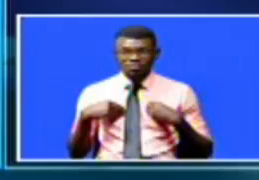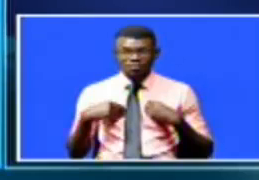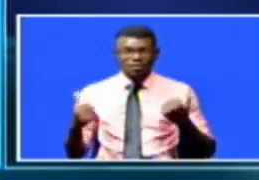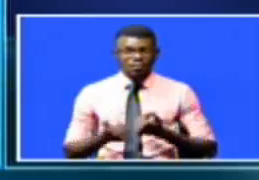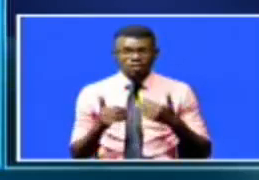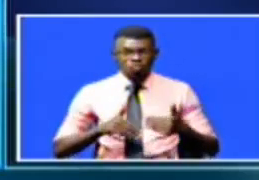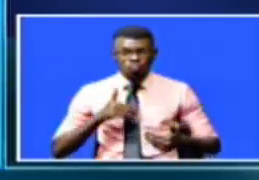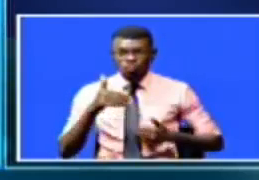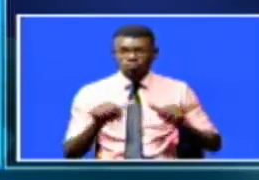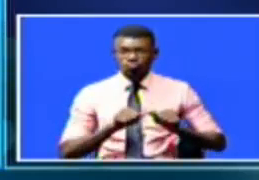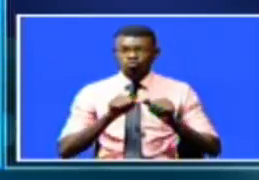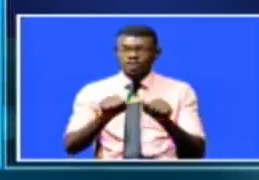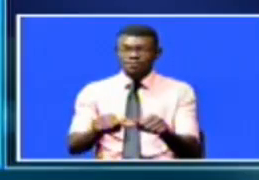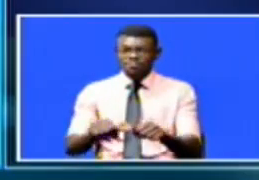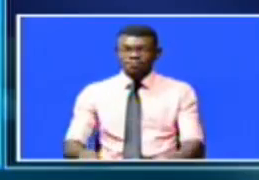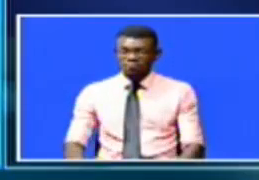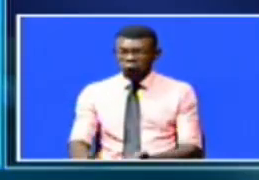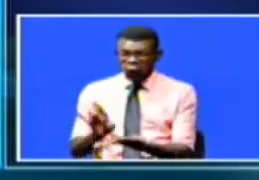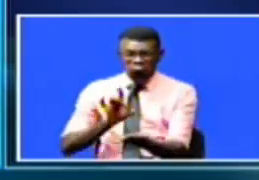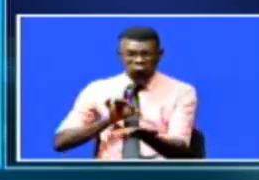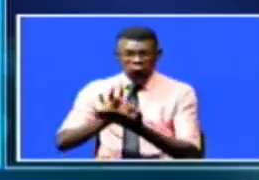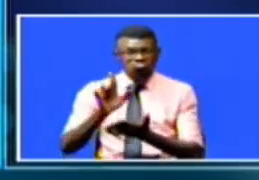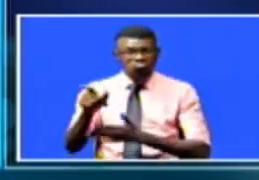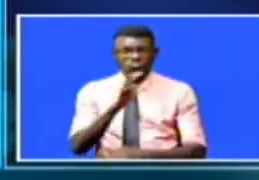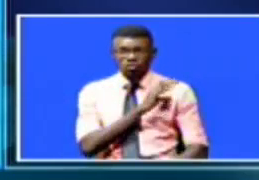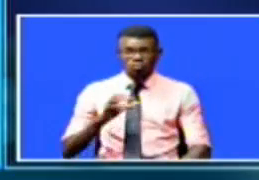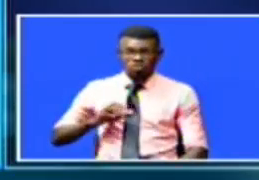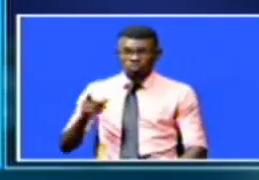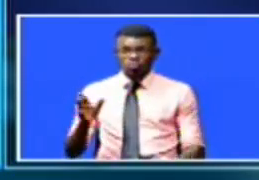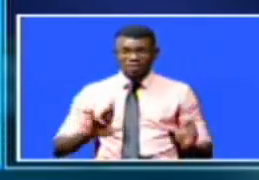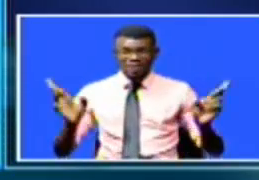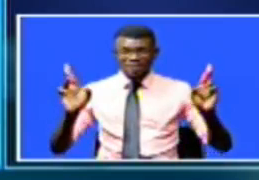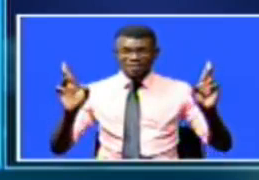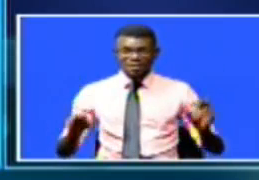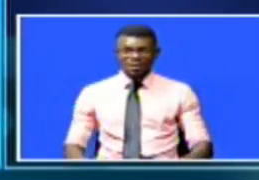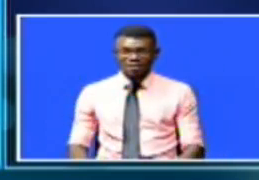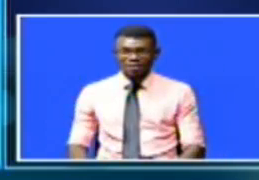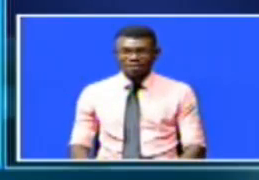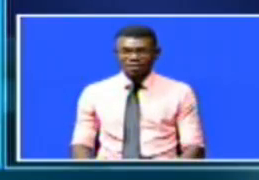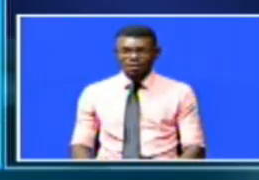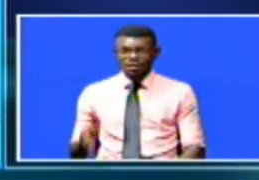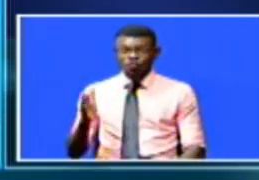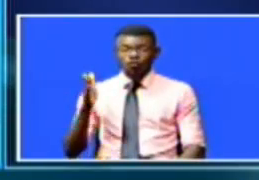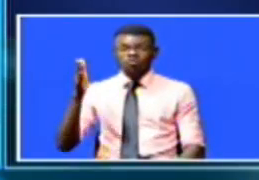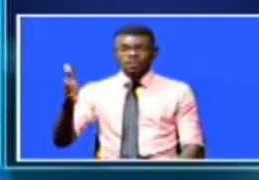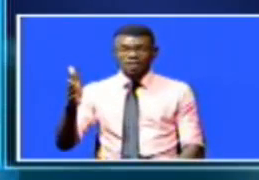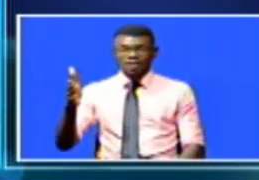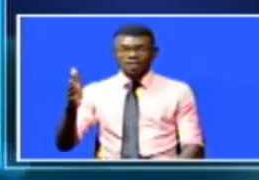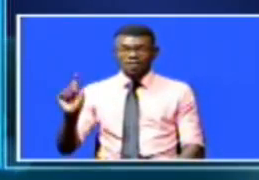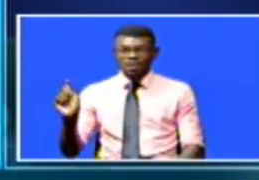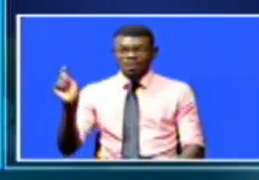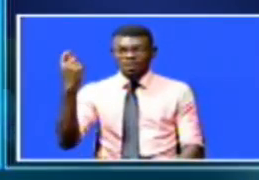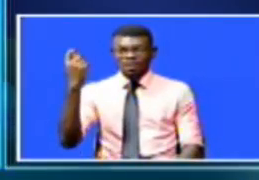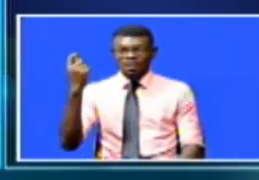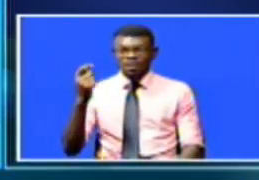through, you know, to discharge and remove you from these committees? I think for the future of this nation and for democracy,